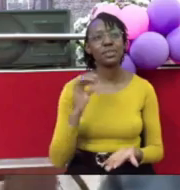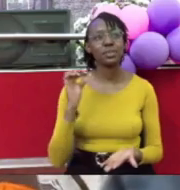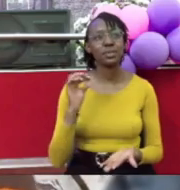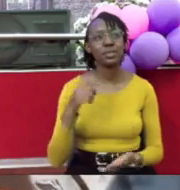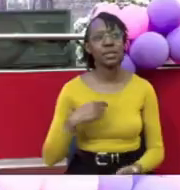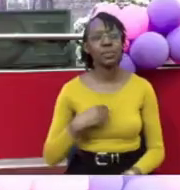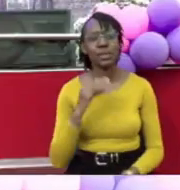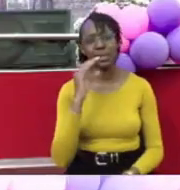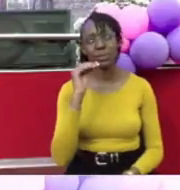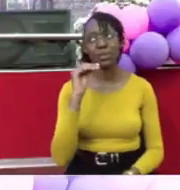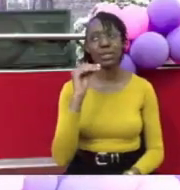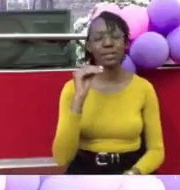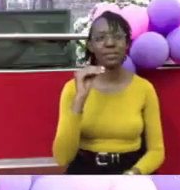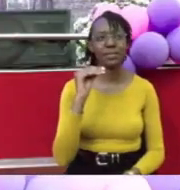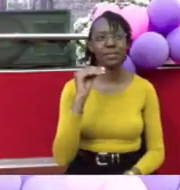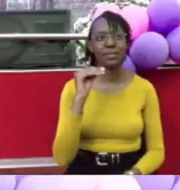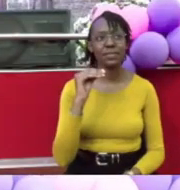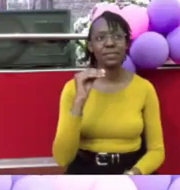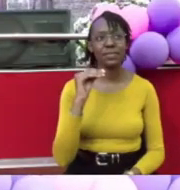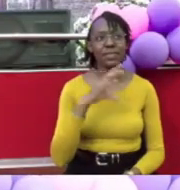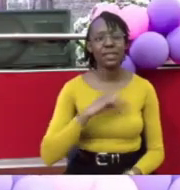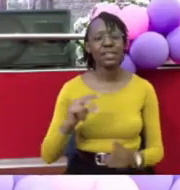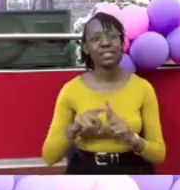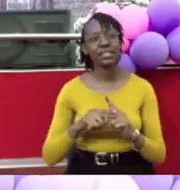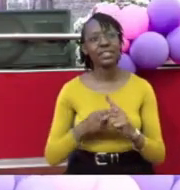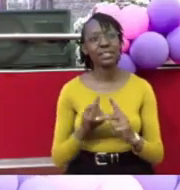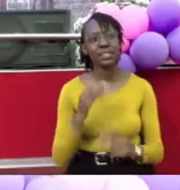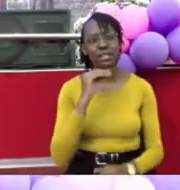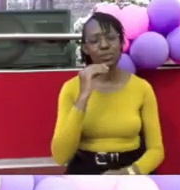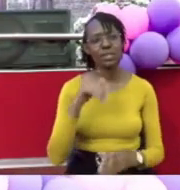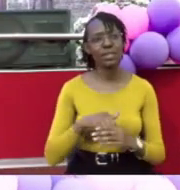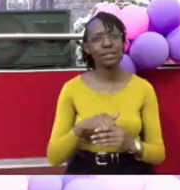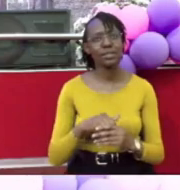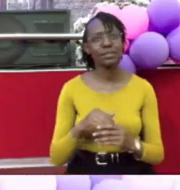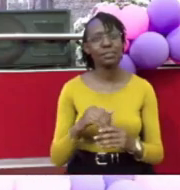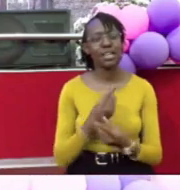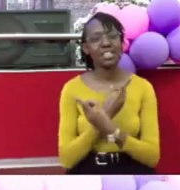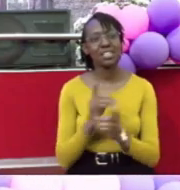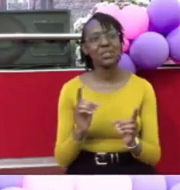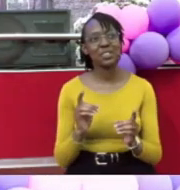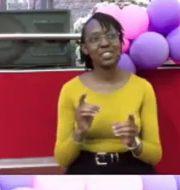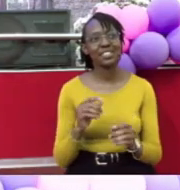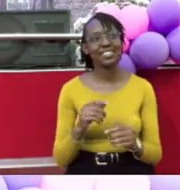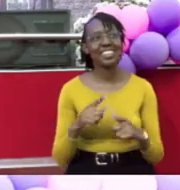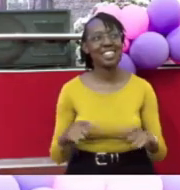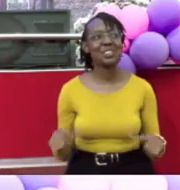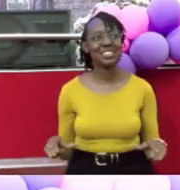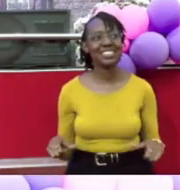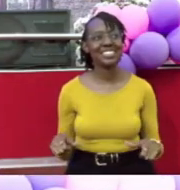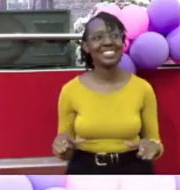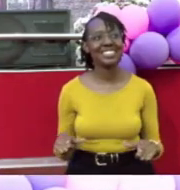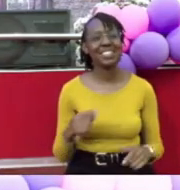my mouth. Nikafungua kinywa changu. And I started to speak in tongues. Na nikaanza kuomba kwa lugha. So just receive Jesus. Okay, I think